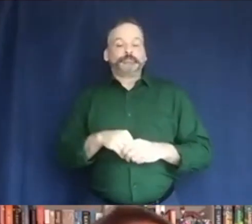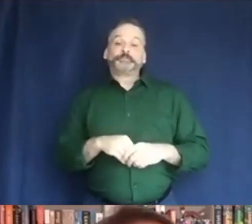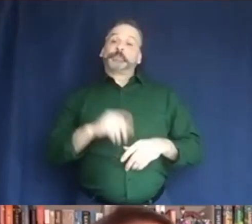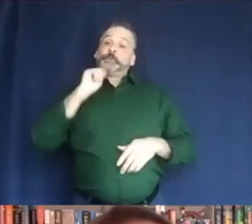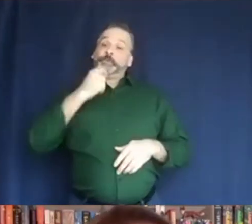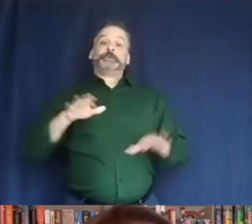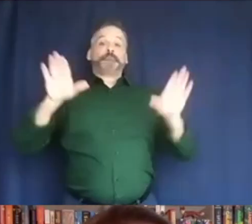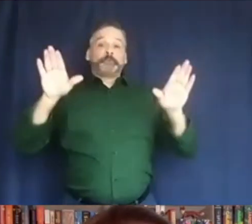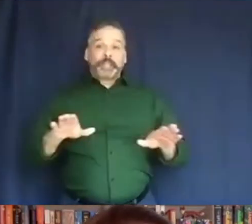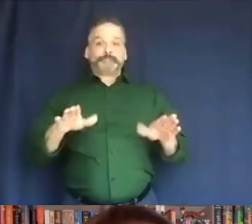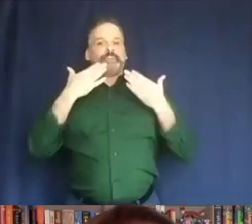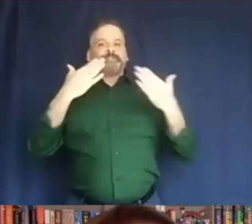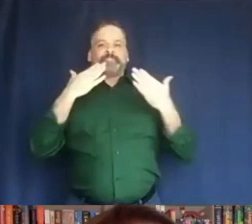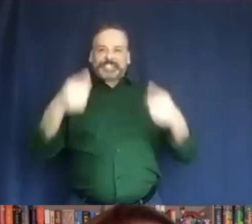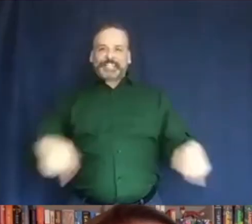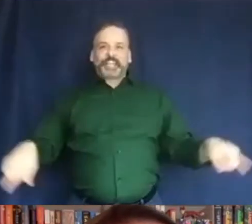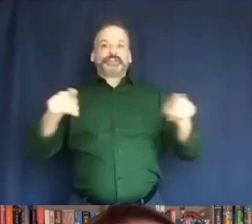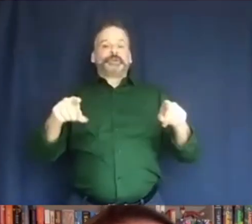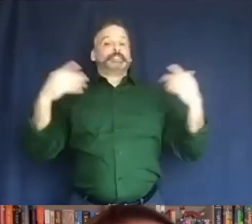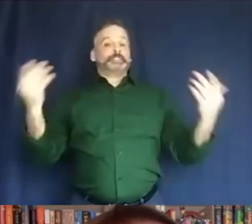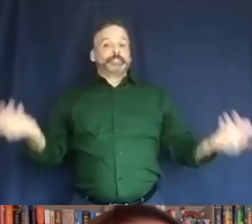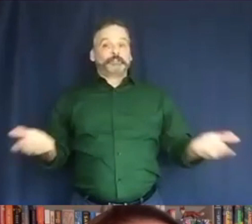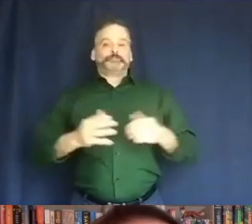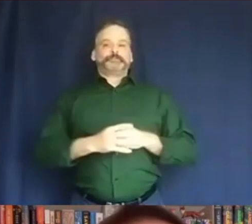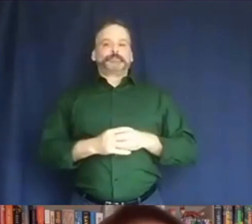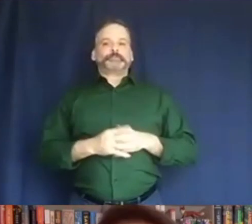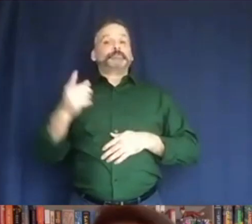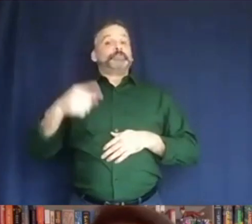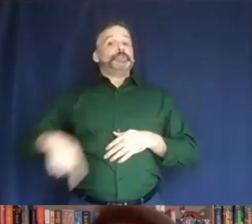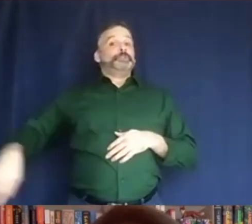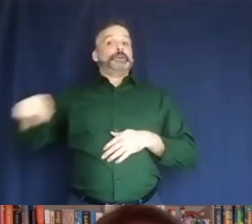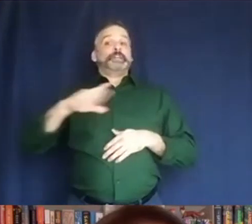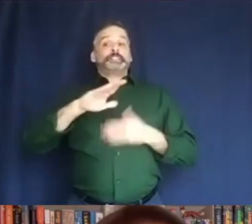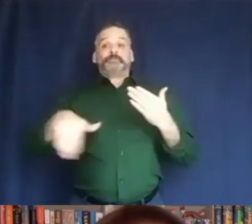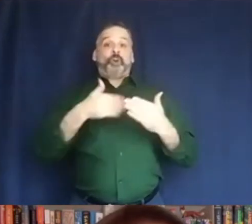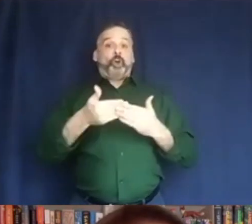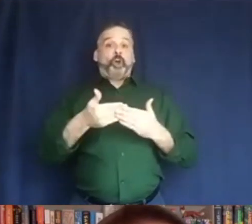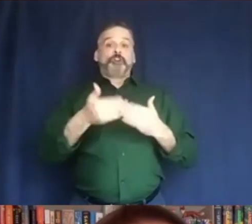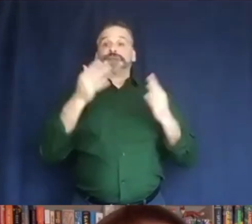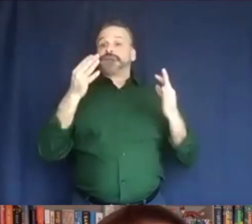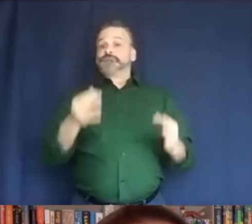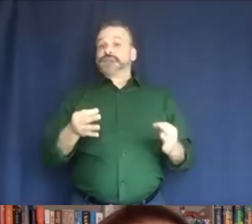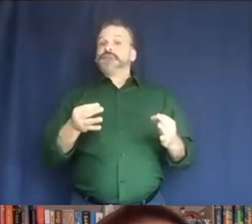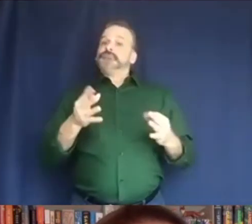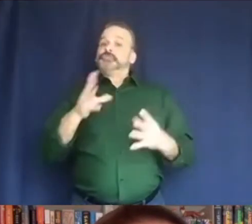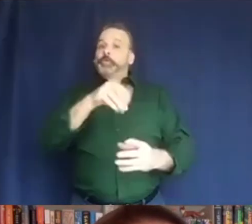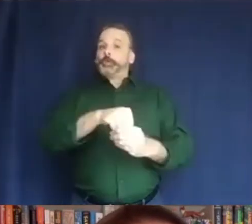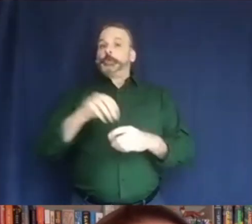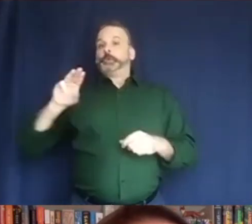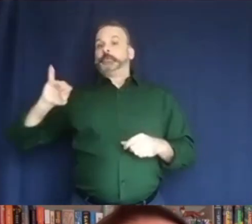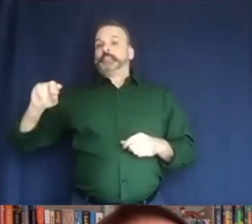great. Thanks, everyone. So you guys have all chosen to incorporate mythology, and you've